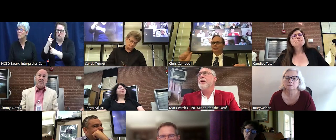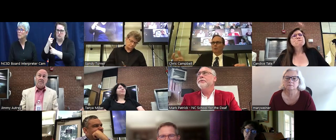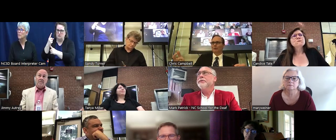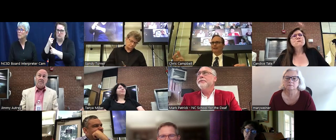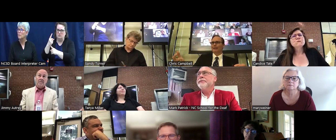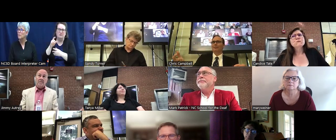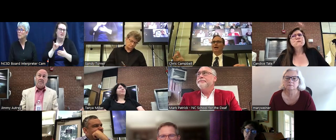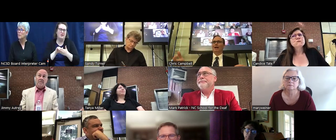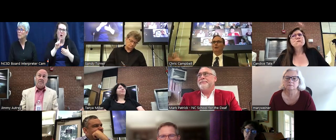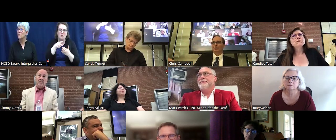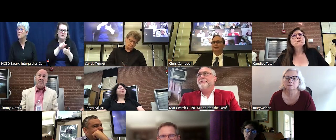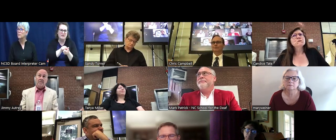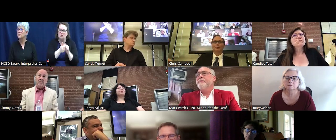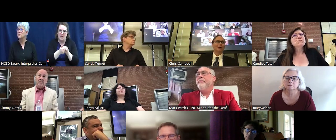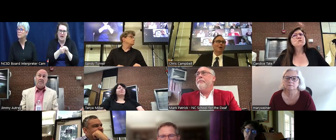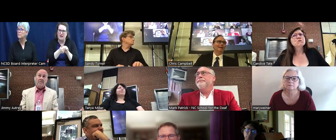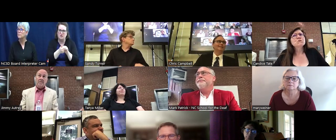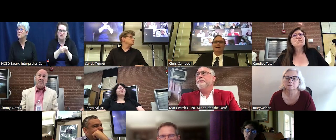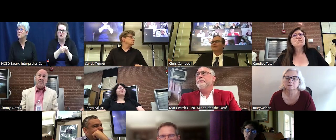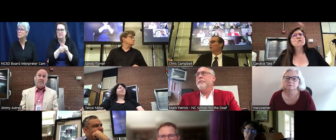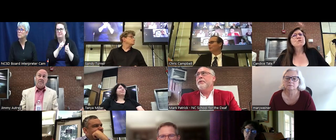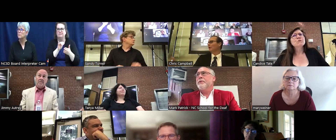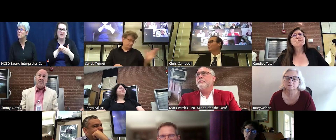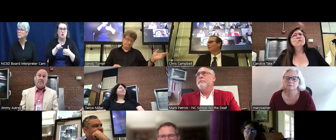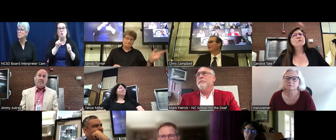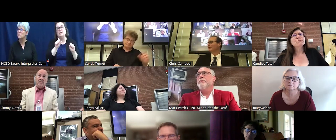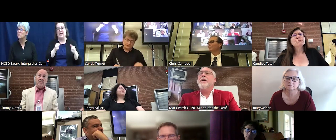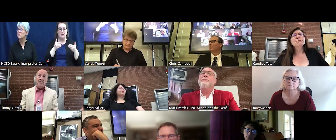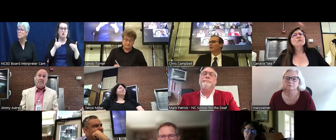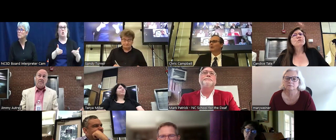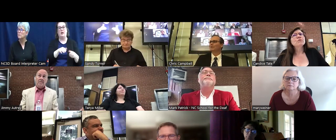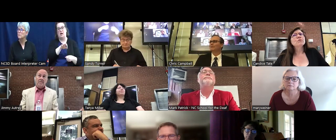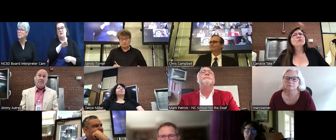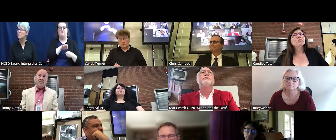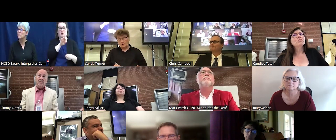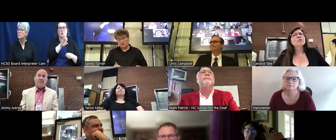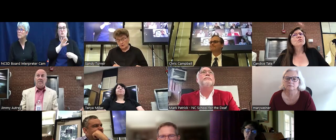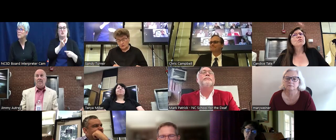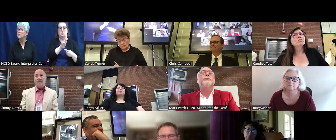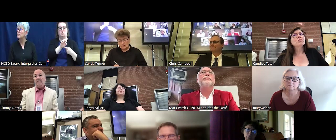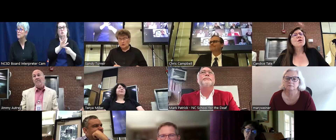things only in that you could go ahead and take a vote on the 25th. That's a good question.